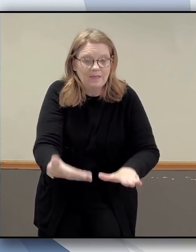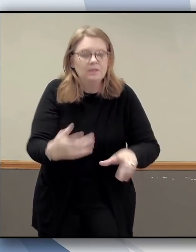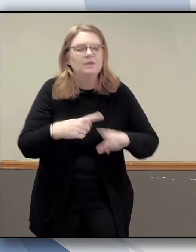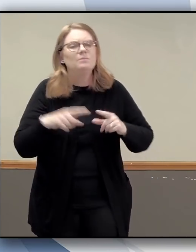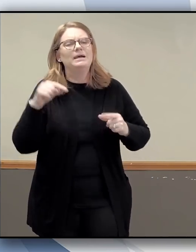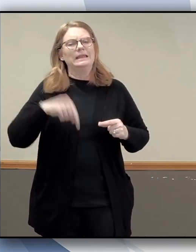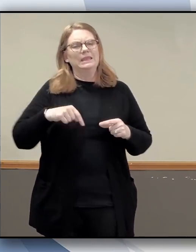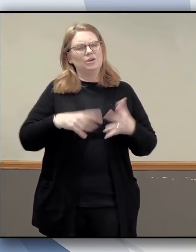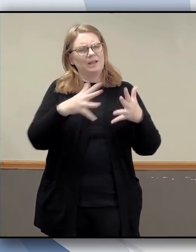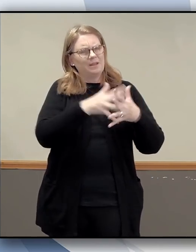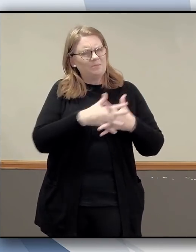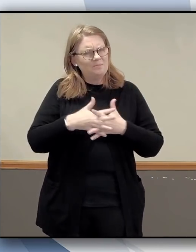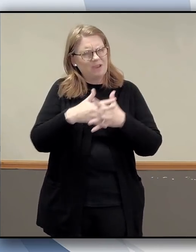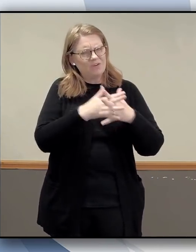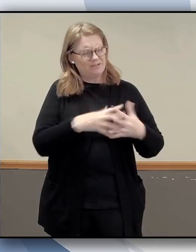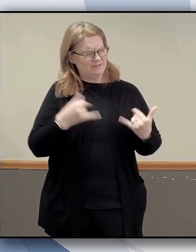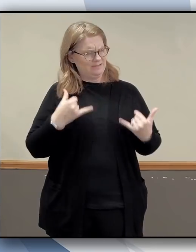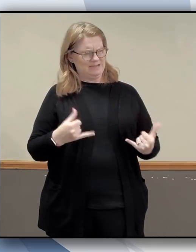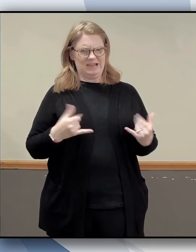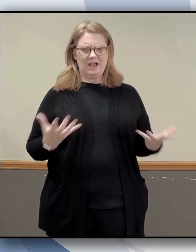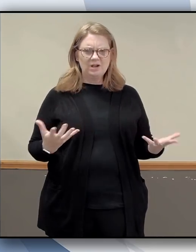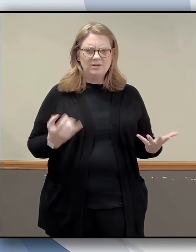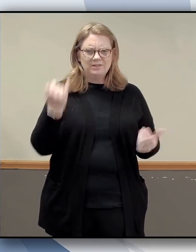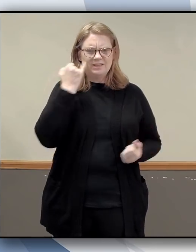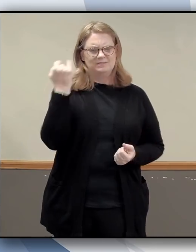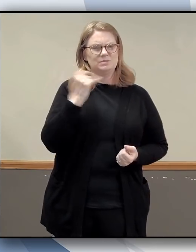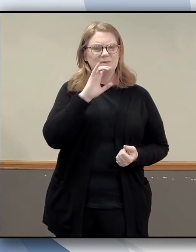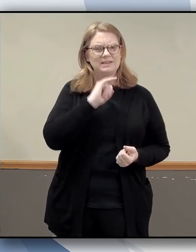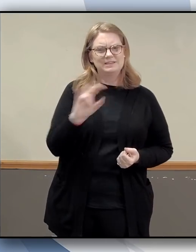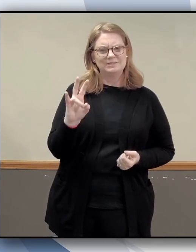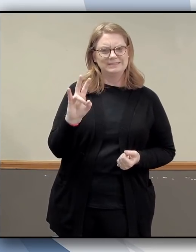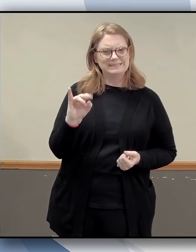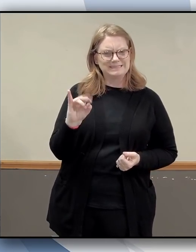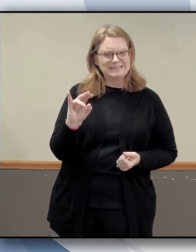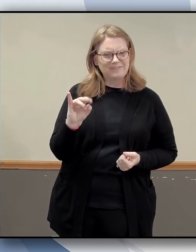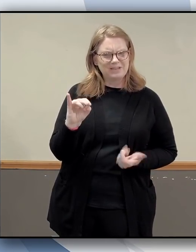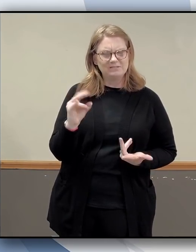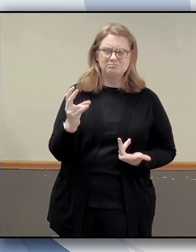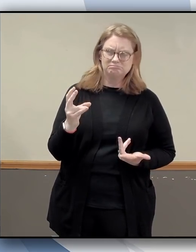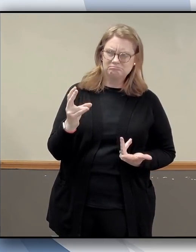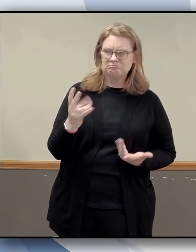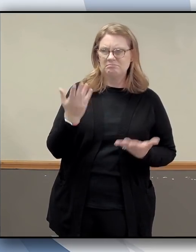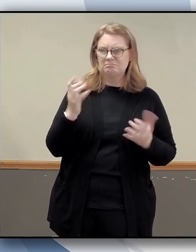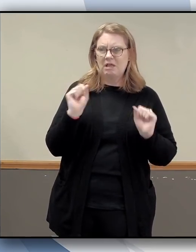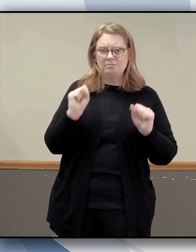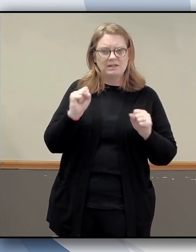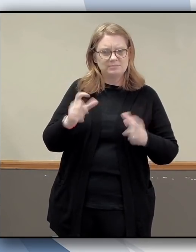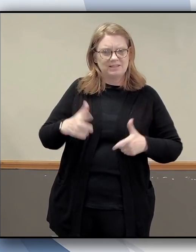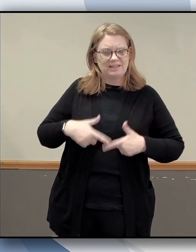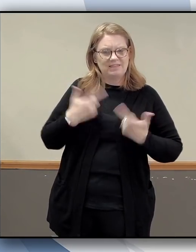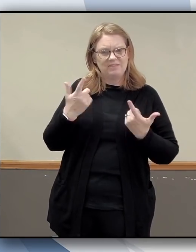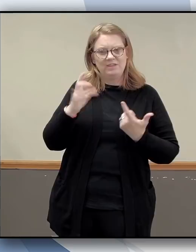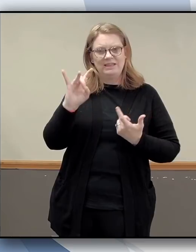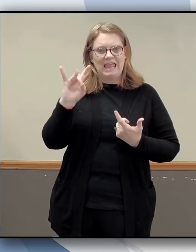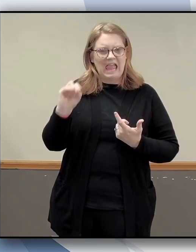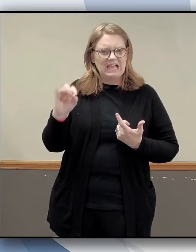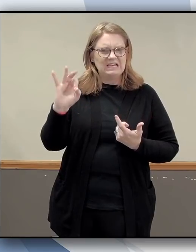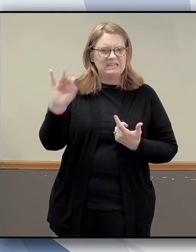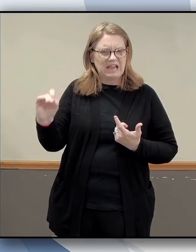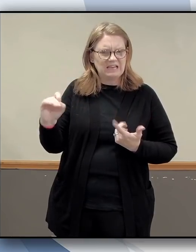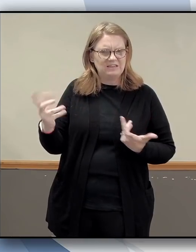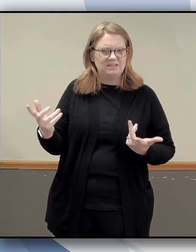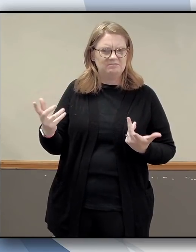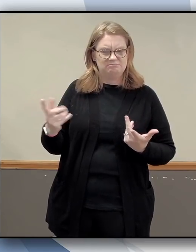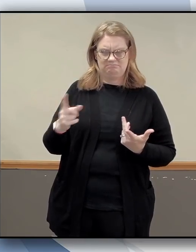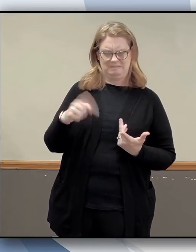in this day and age, if someone is in their 70s, they have a right to expect that they might live into their 80s or 90s. They have a